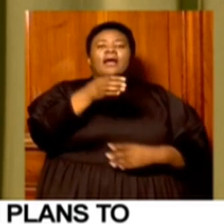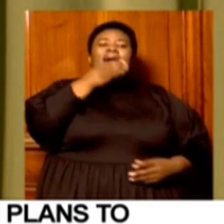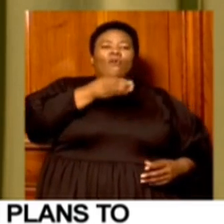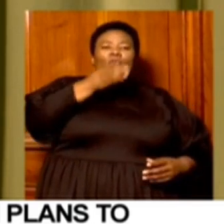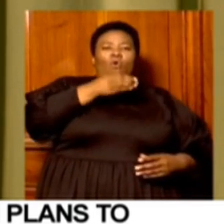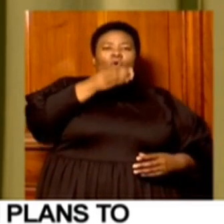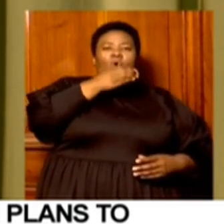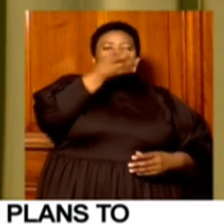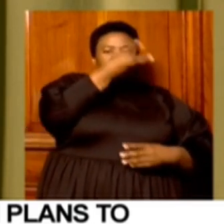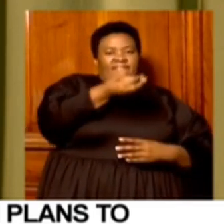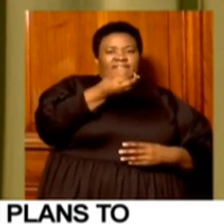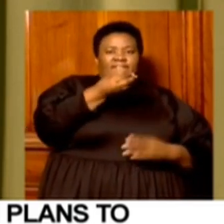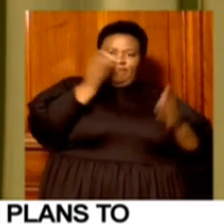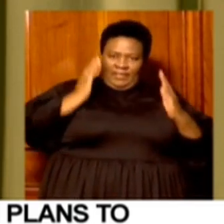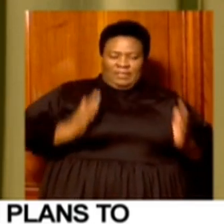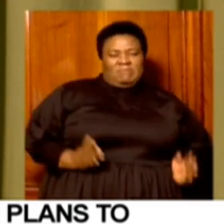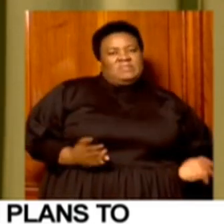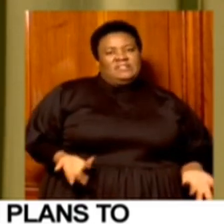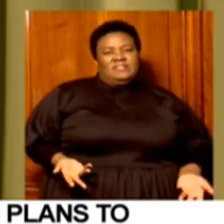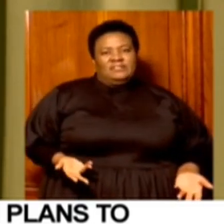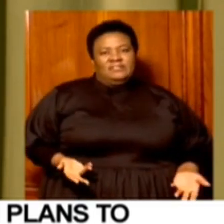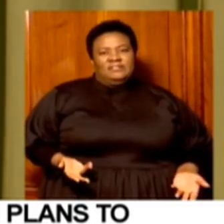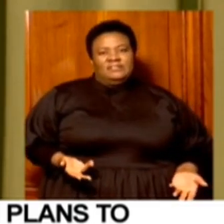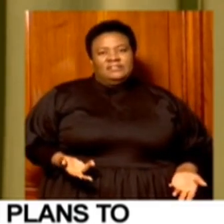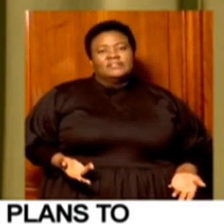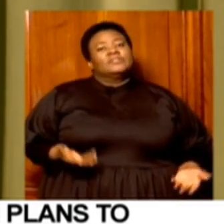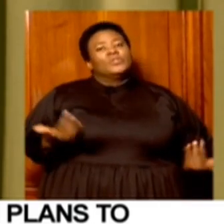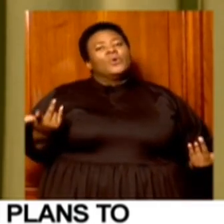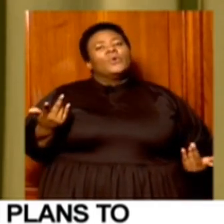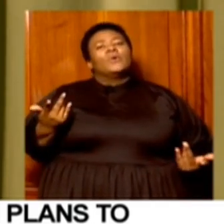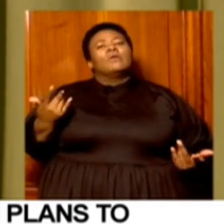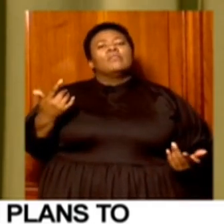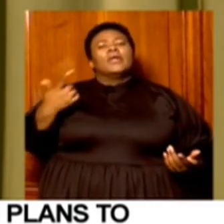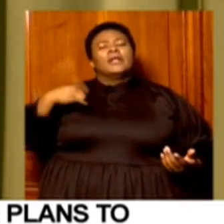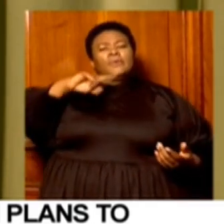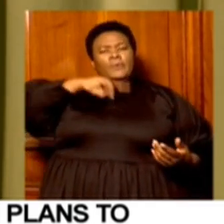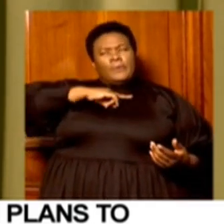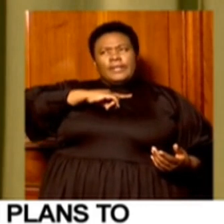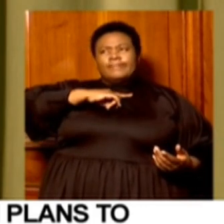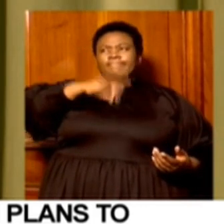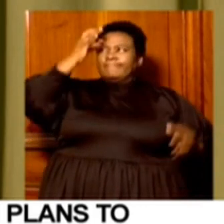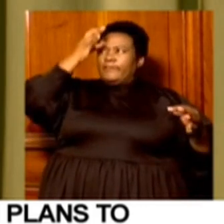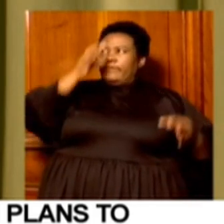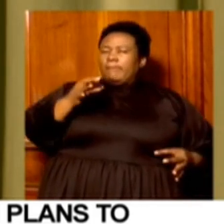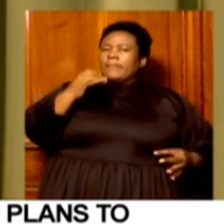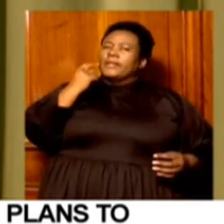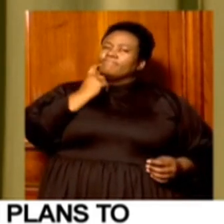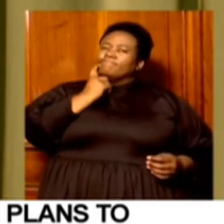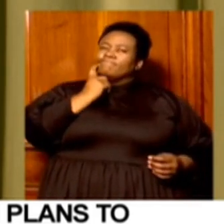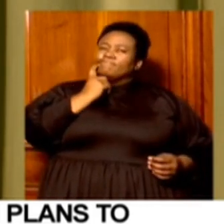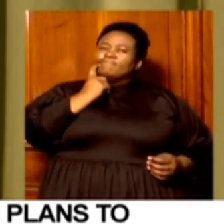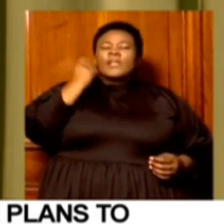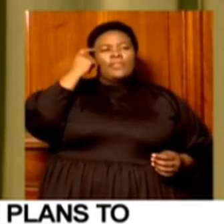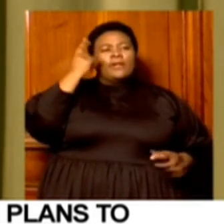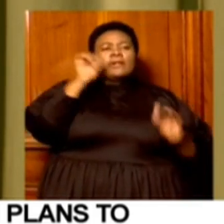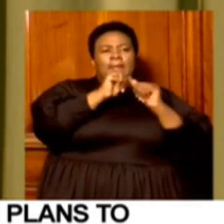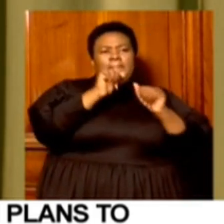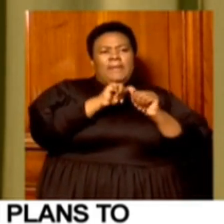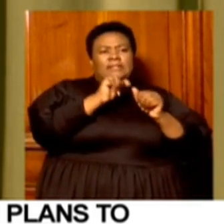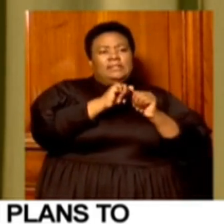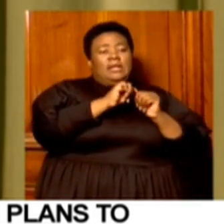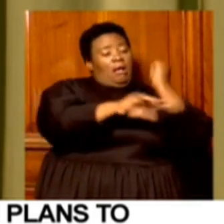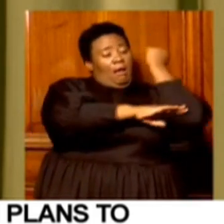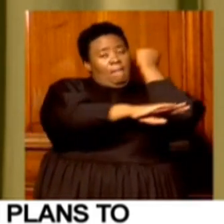content in their body. Therefore, we therefore needed as government to save the beds for those who need them the